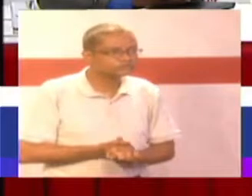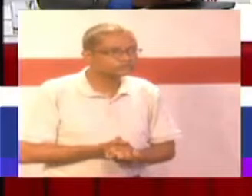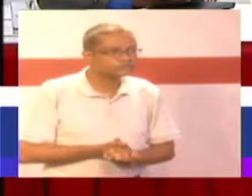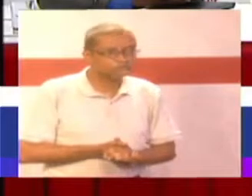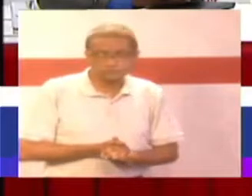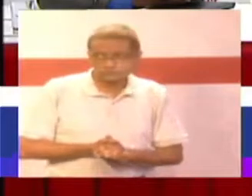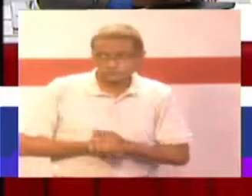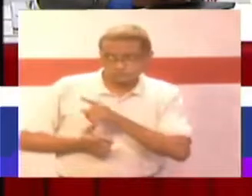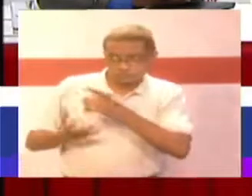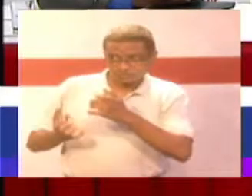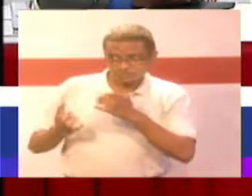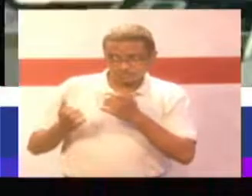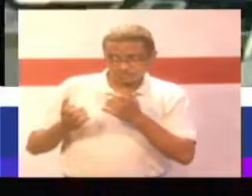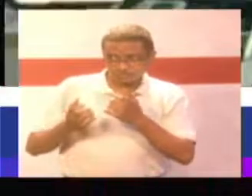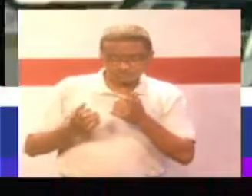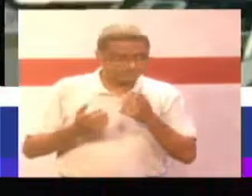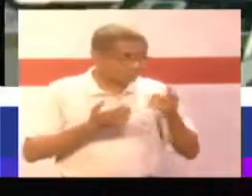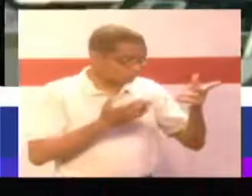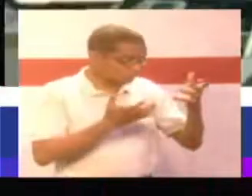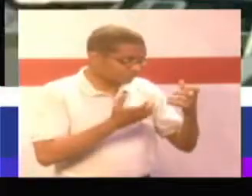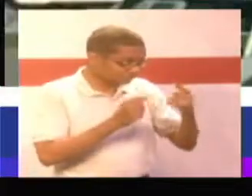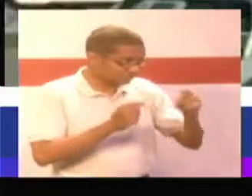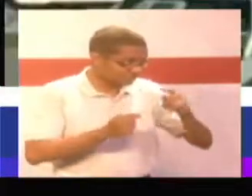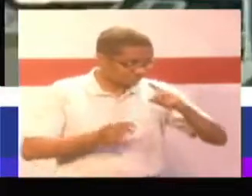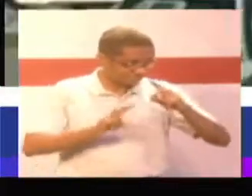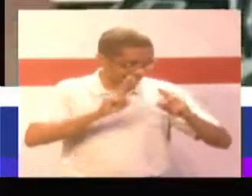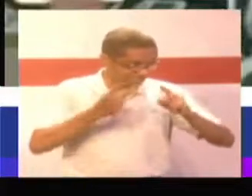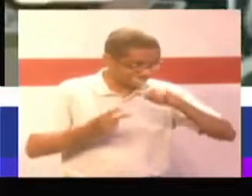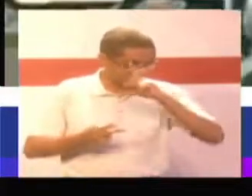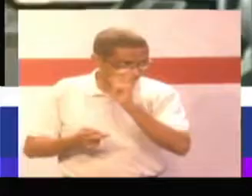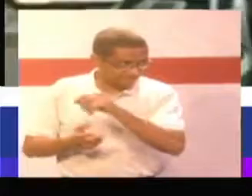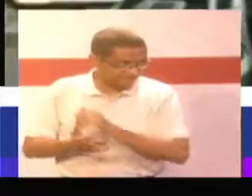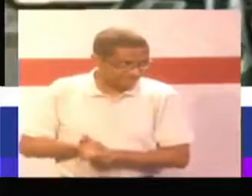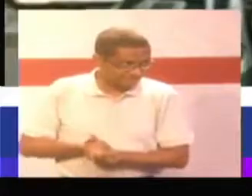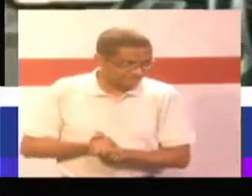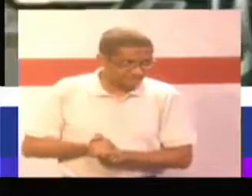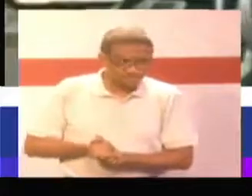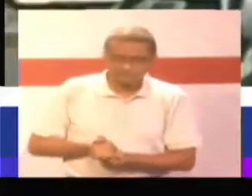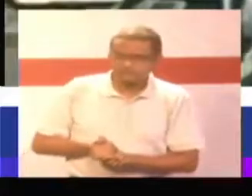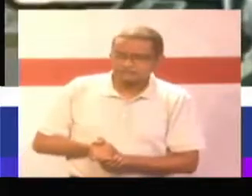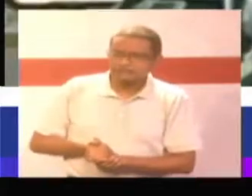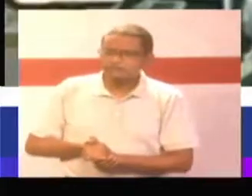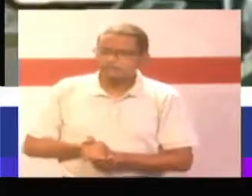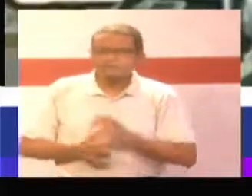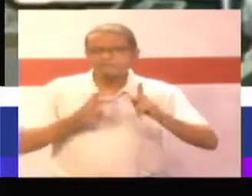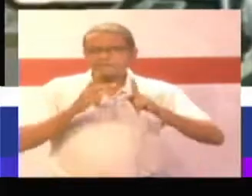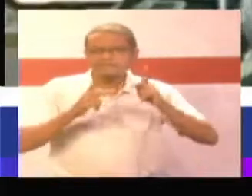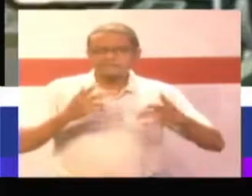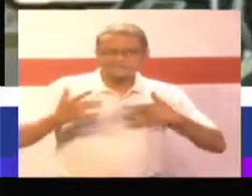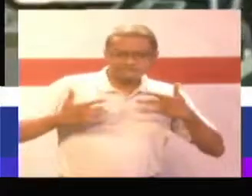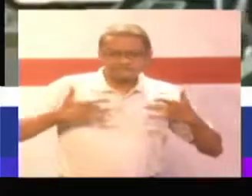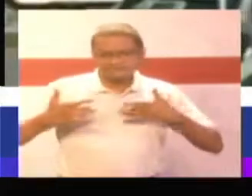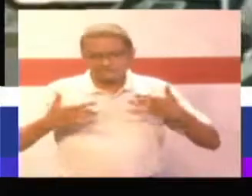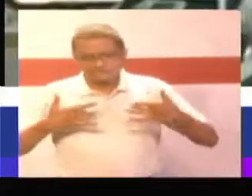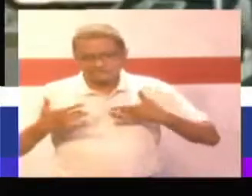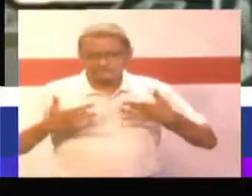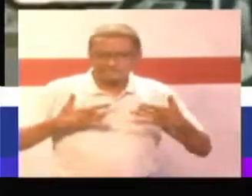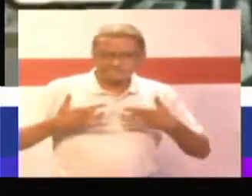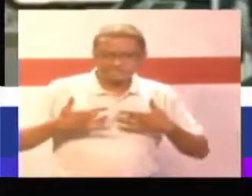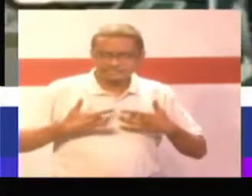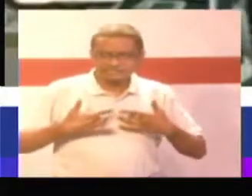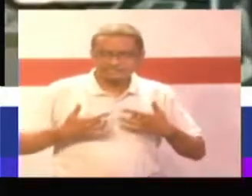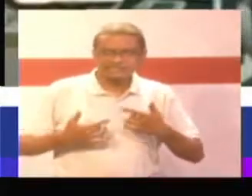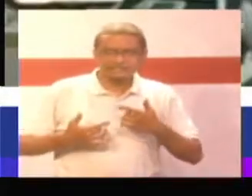question, please? Go ahead. Yeah. Well, there was a concern about, as I say, I'm taking